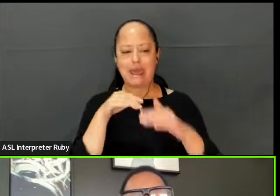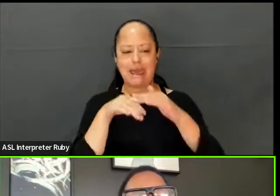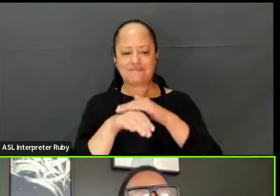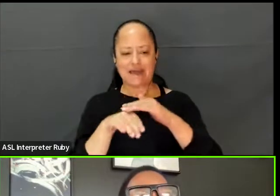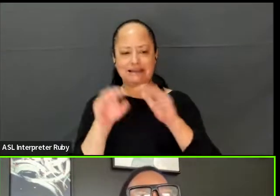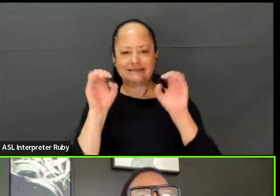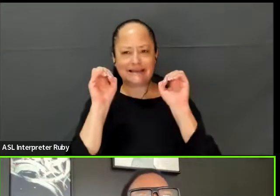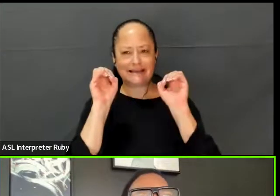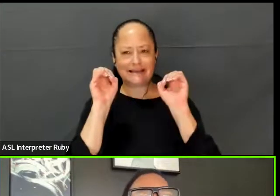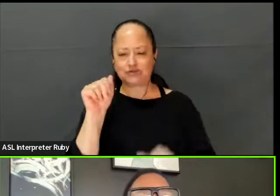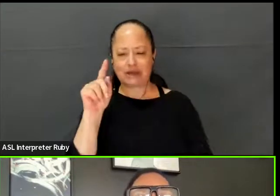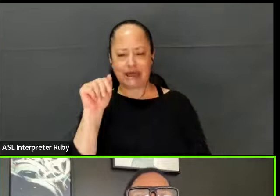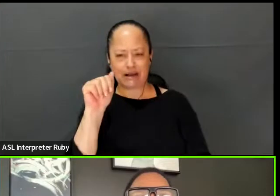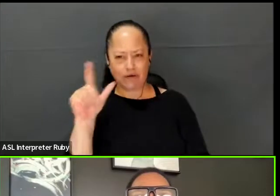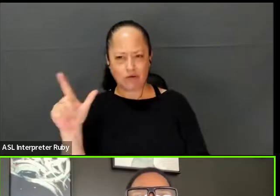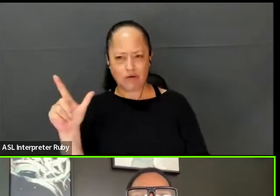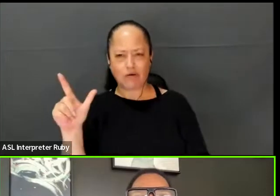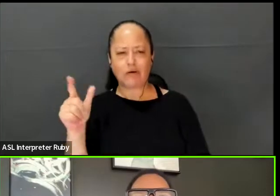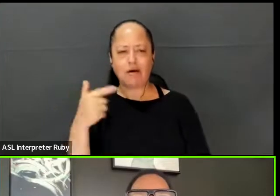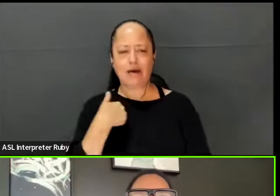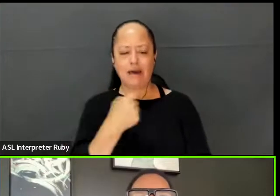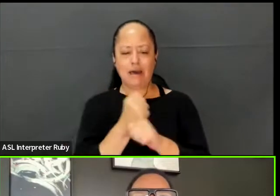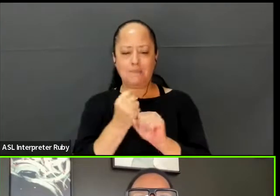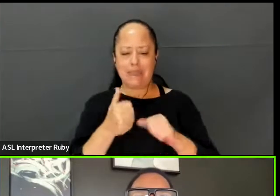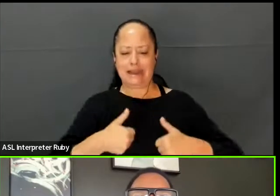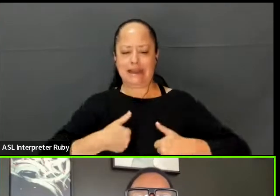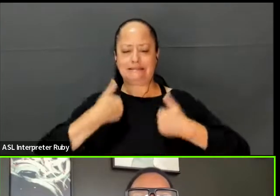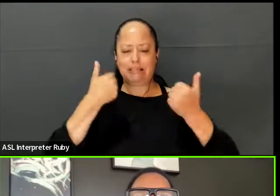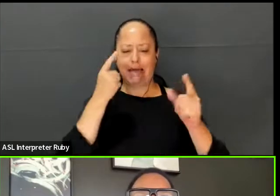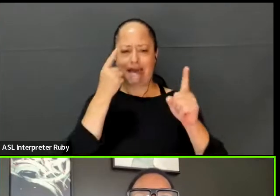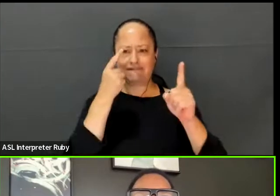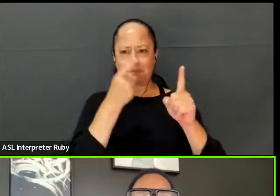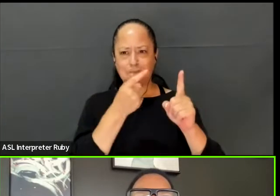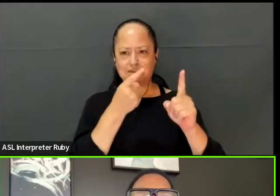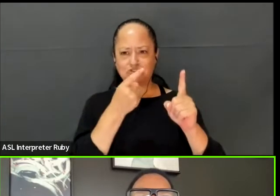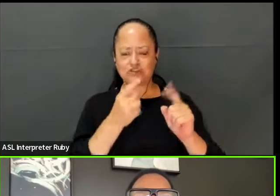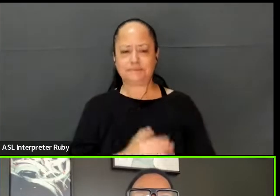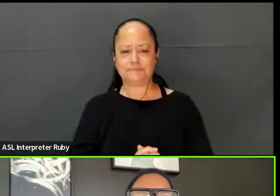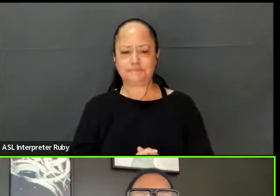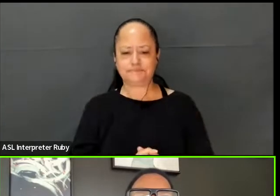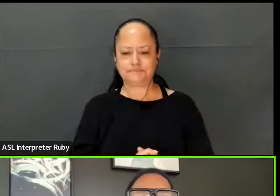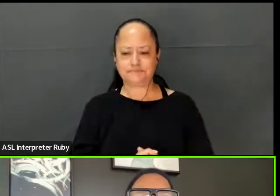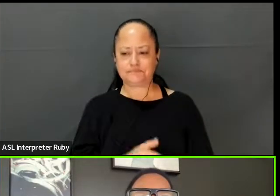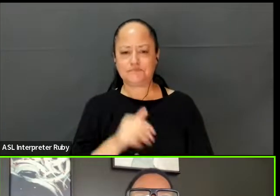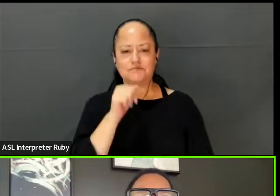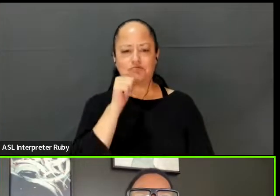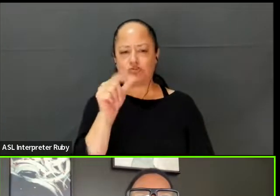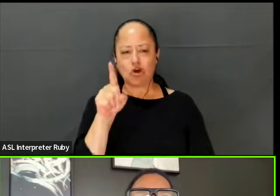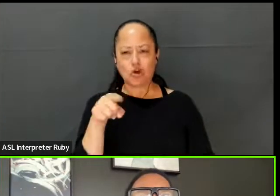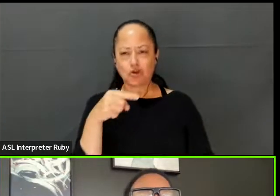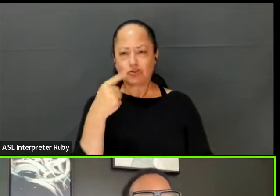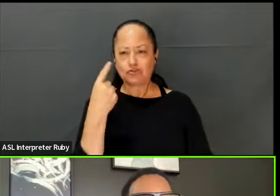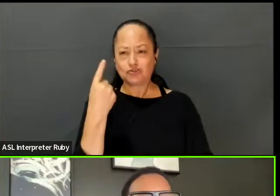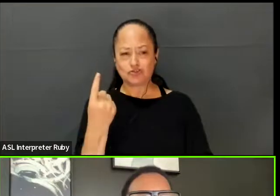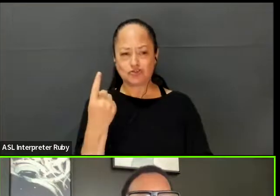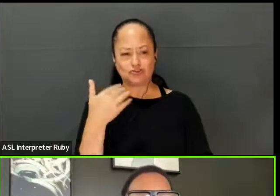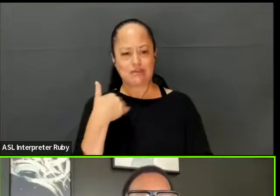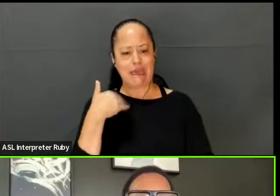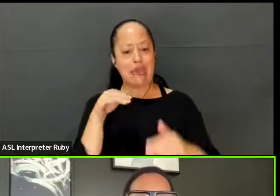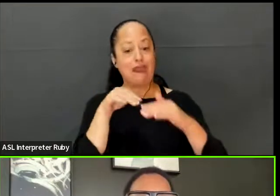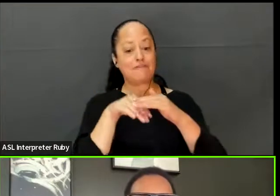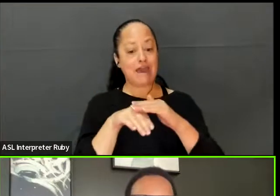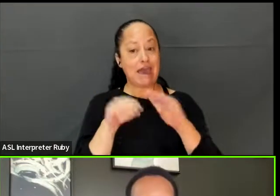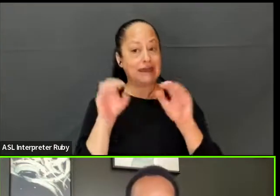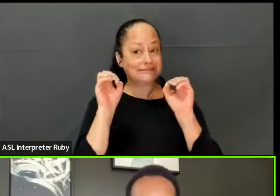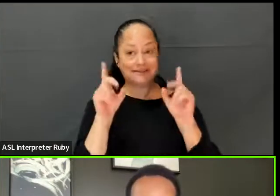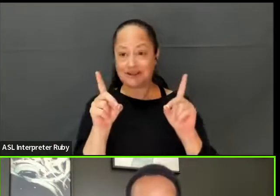at all. And so I made it my life's mission to not just have access to